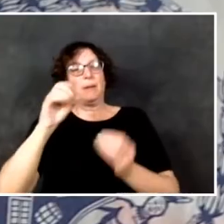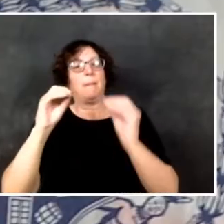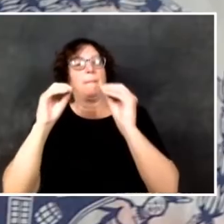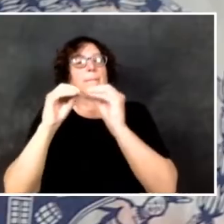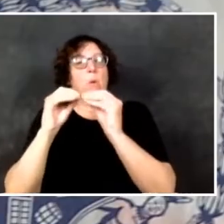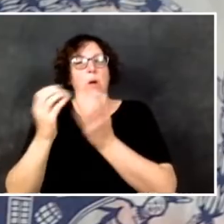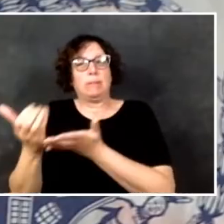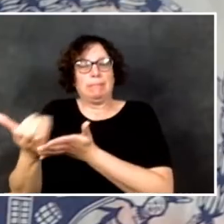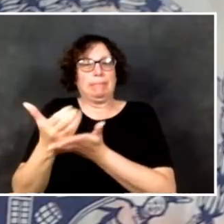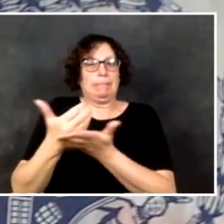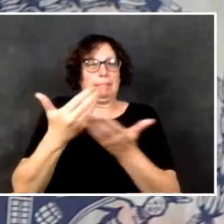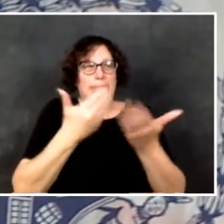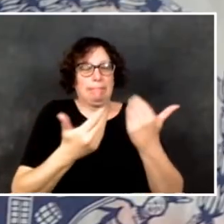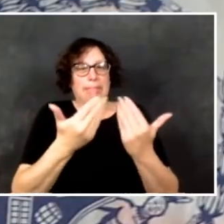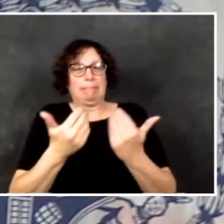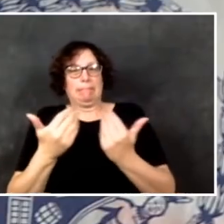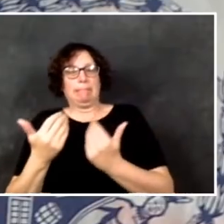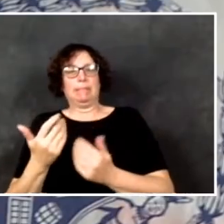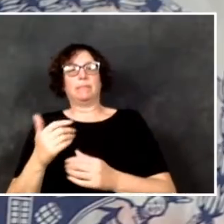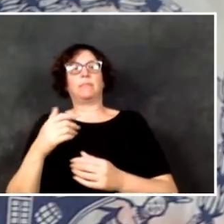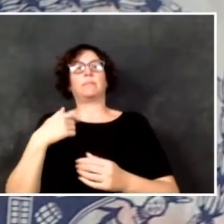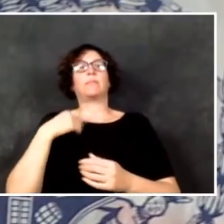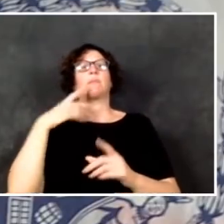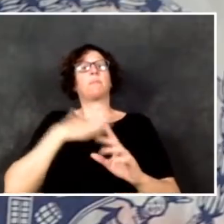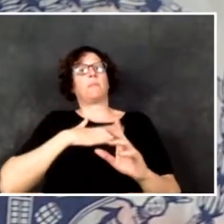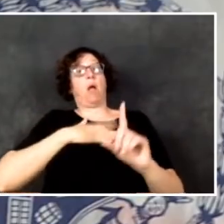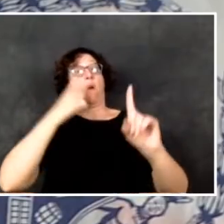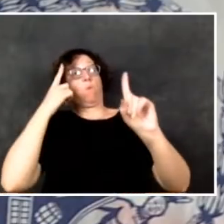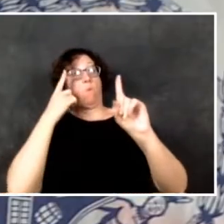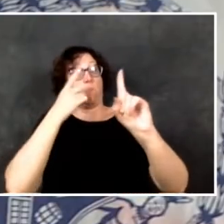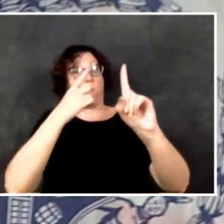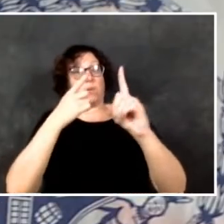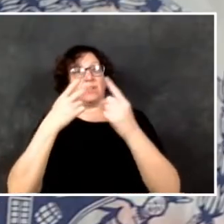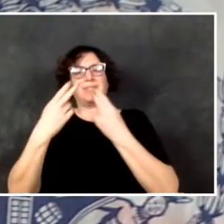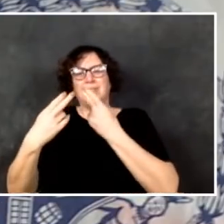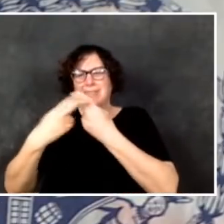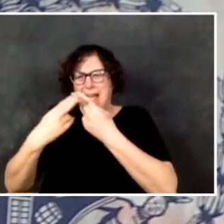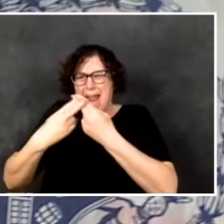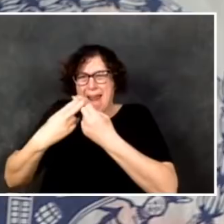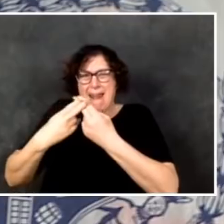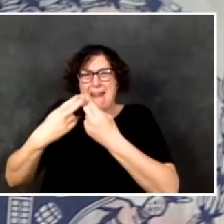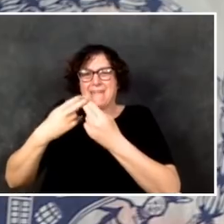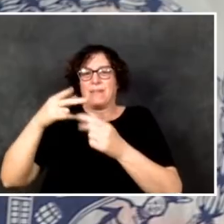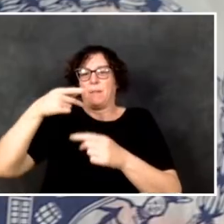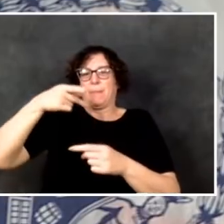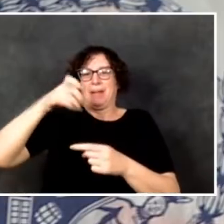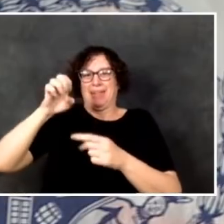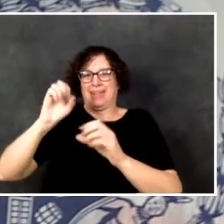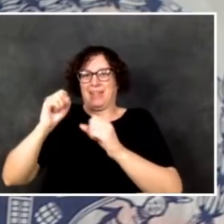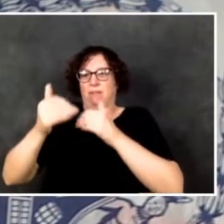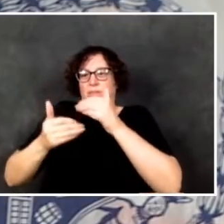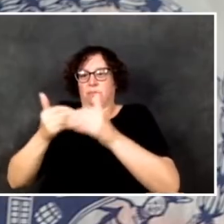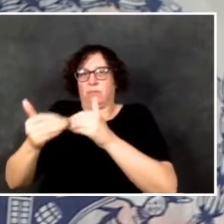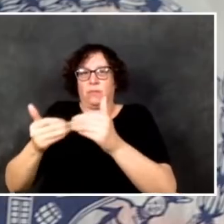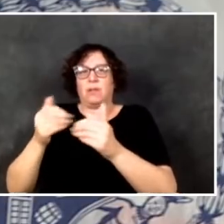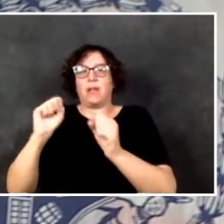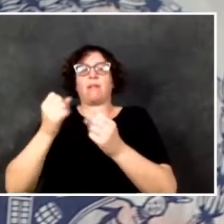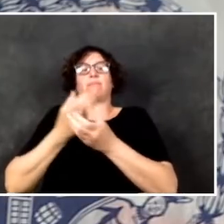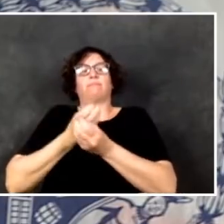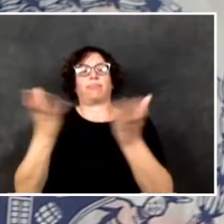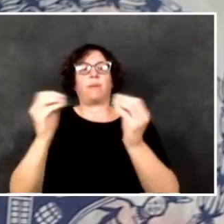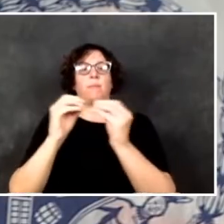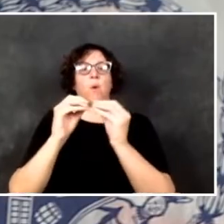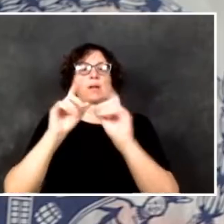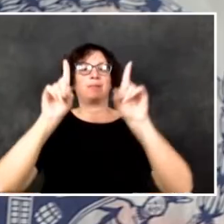make sure that we can do this testing properly. And then with the testing supply we have now, to see how much of it would